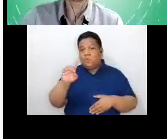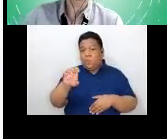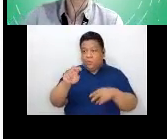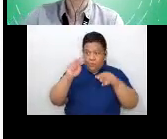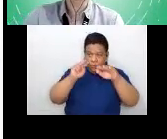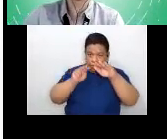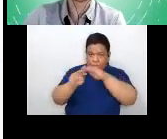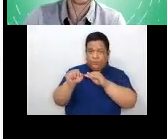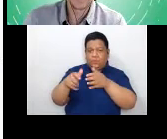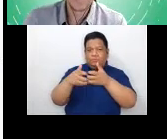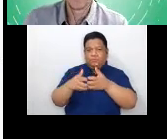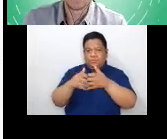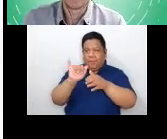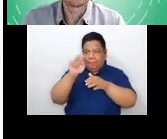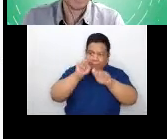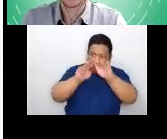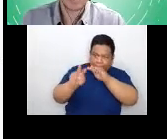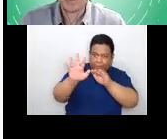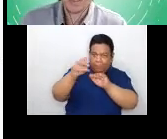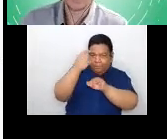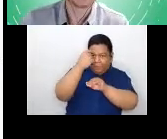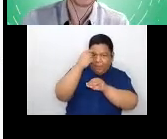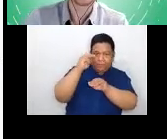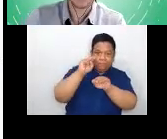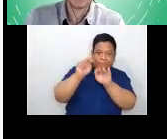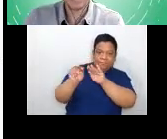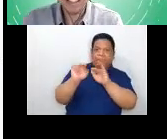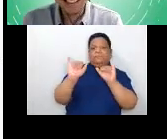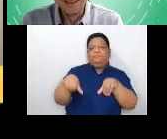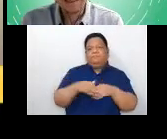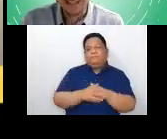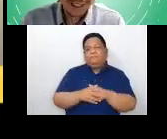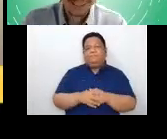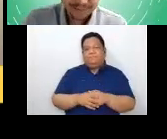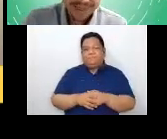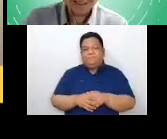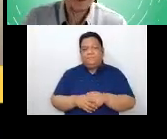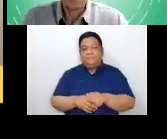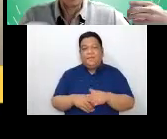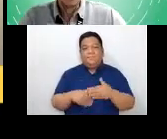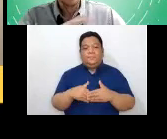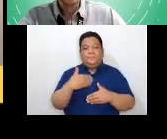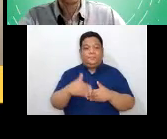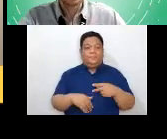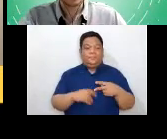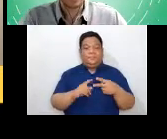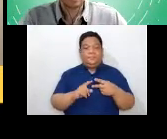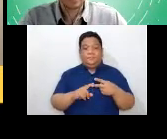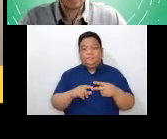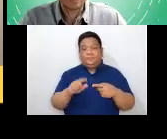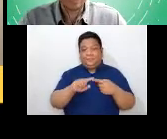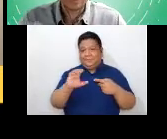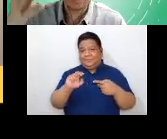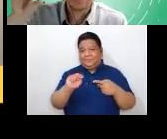of the machine. But yeah, it's definitely quite complex. Okay, so we saw CNC mills, right?